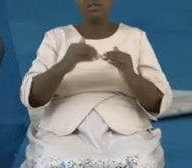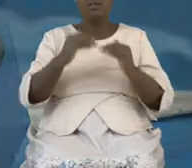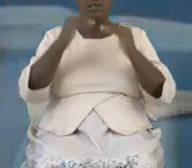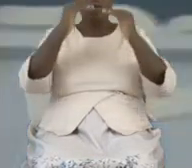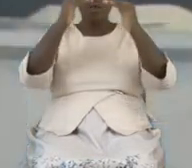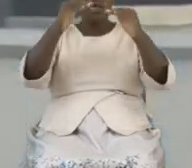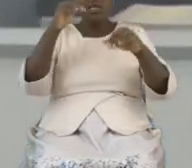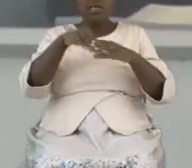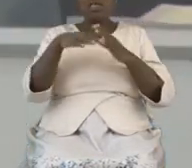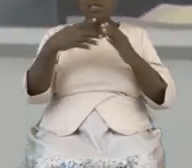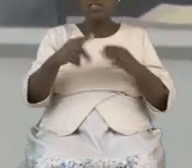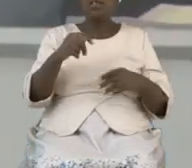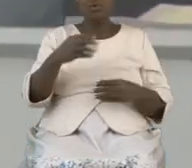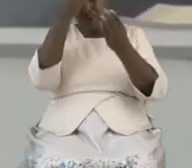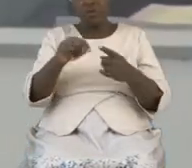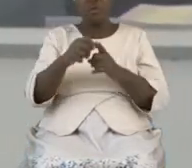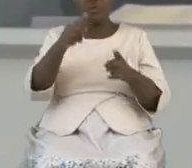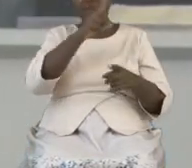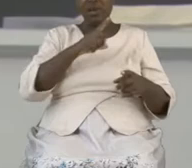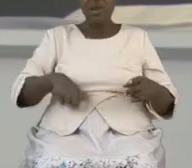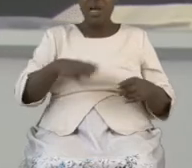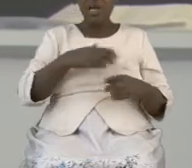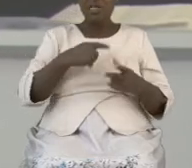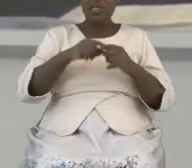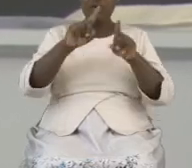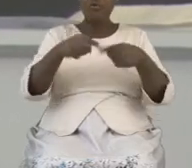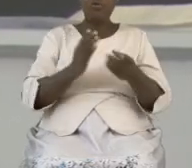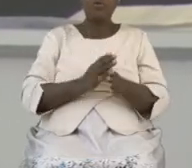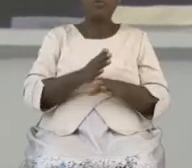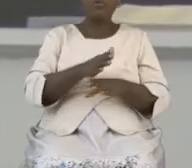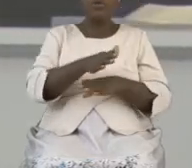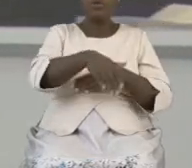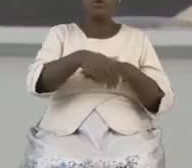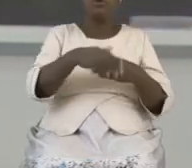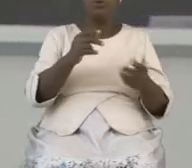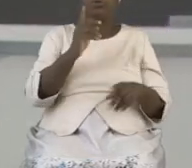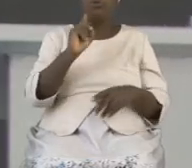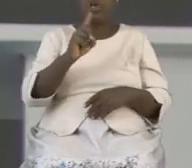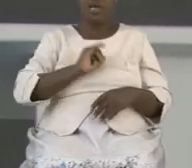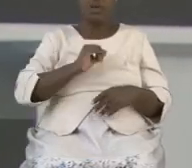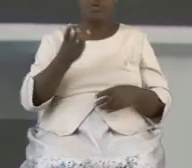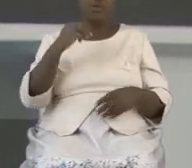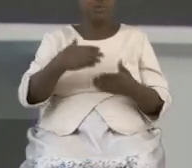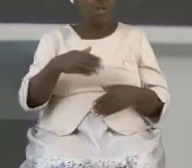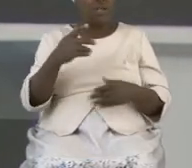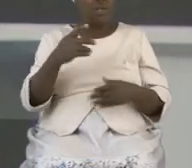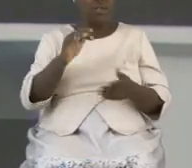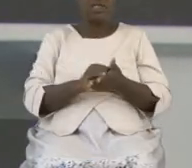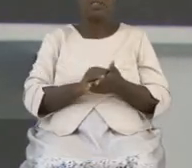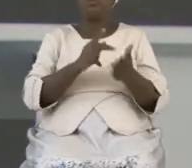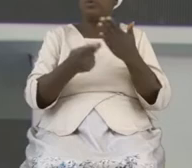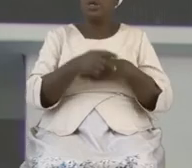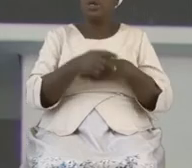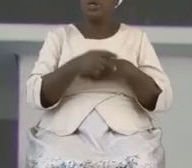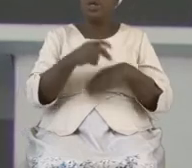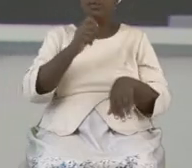go beyond where I was before. Retreat time is to make me transcend and transcend and